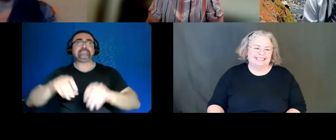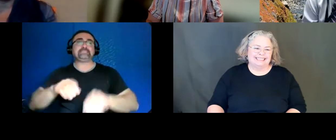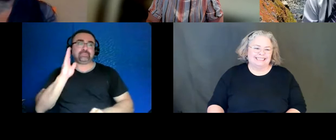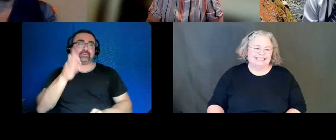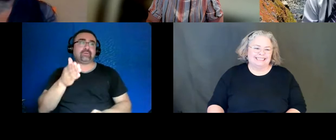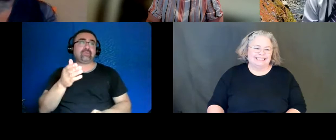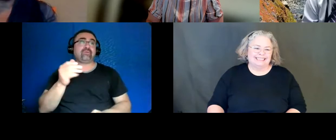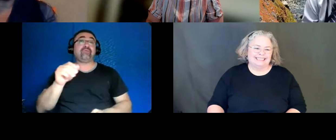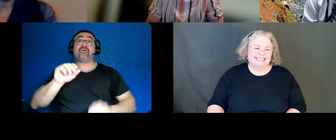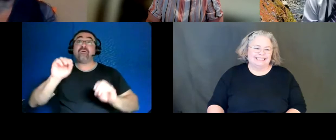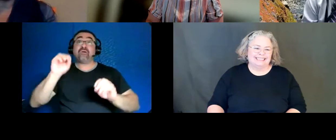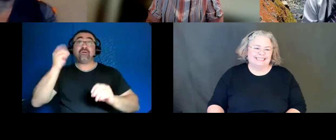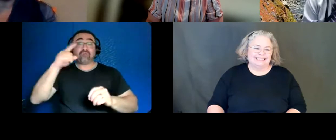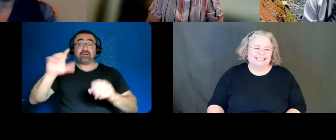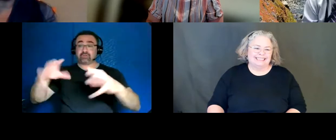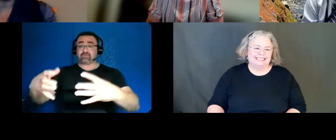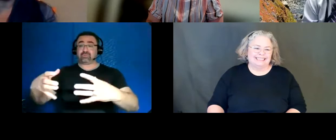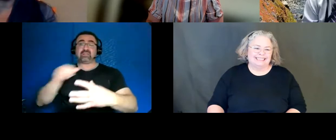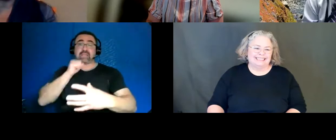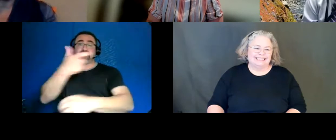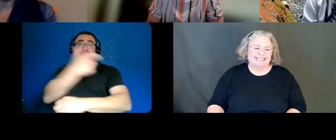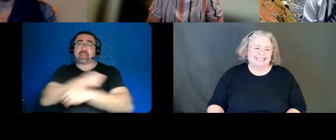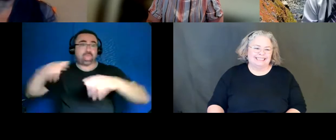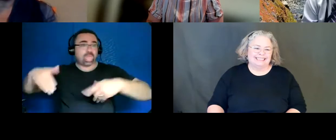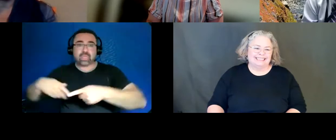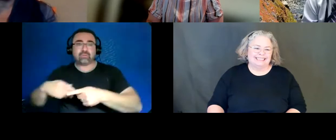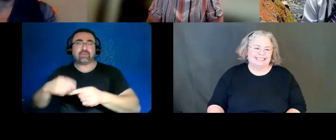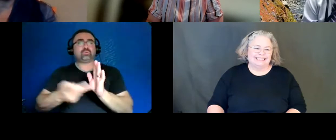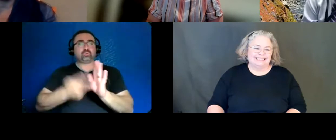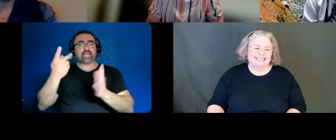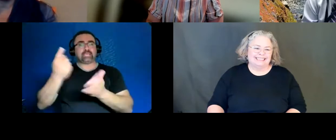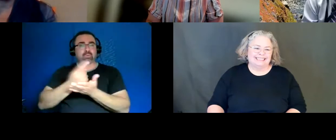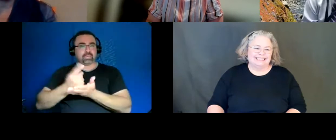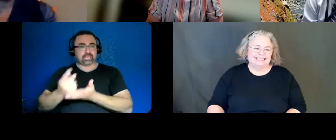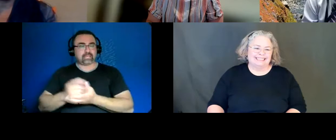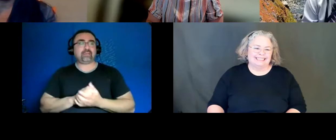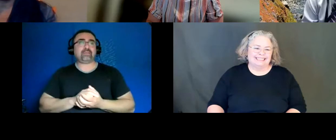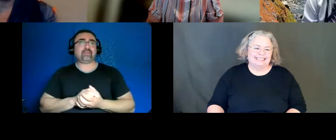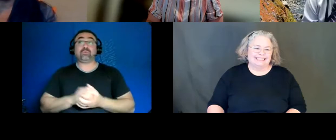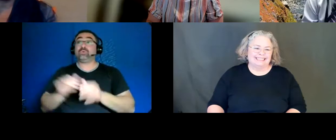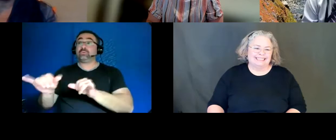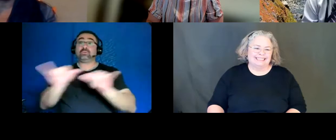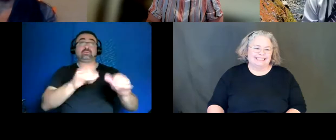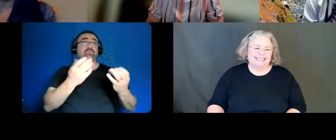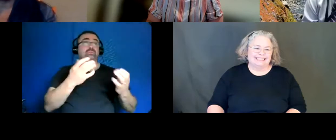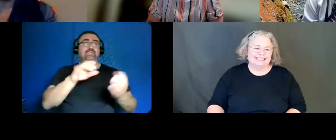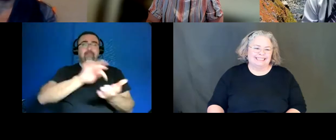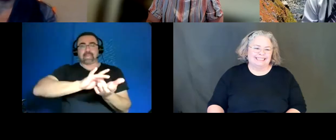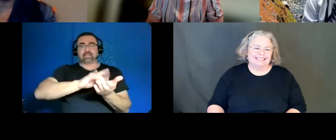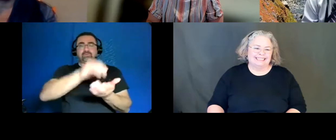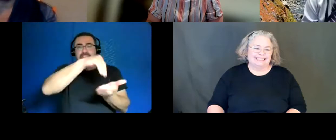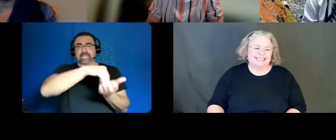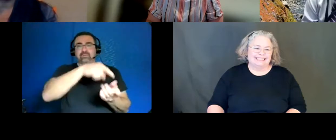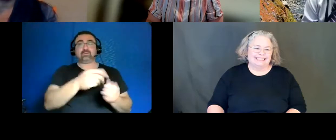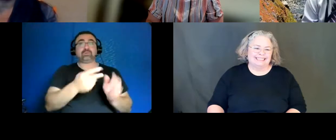for unvaccinated twice a week. We're going to do the same at the medical center,